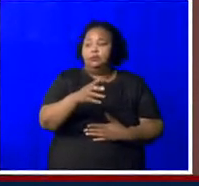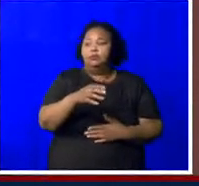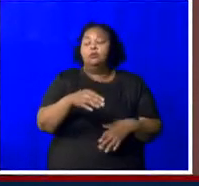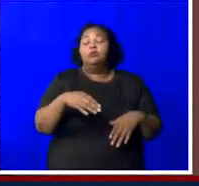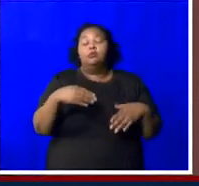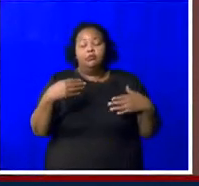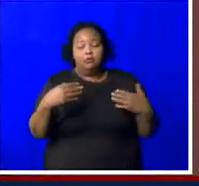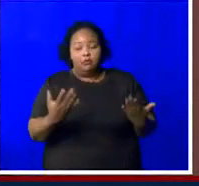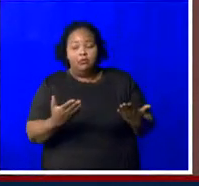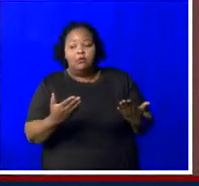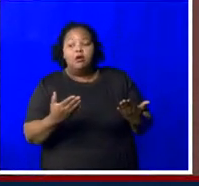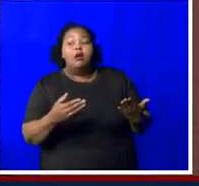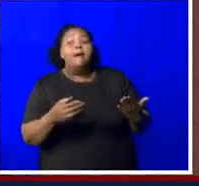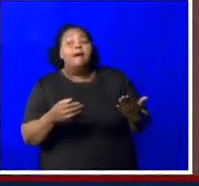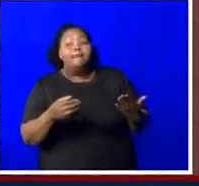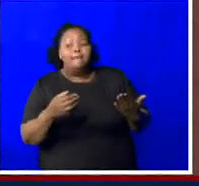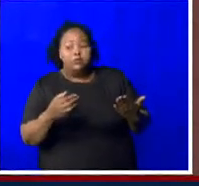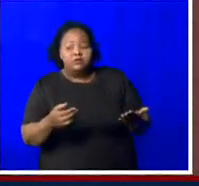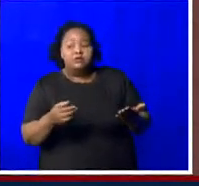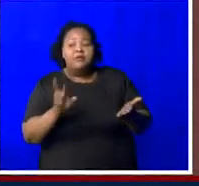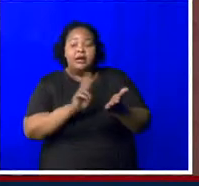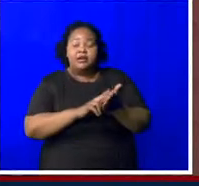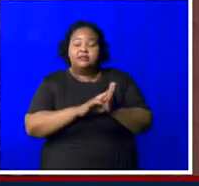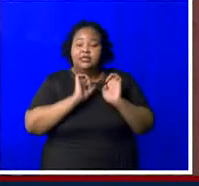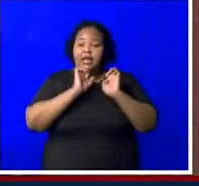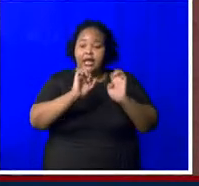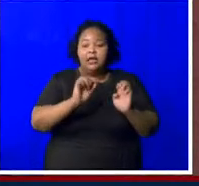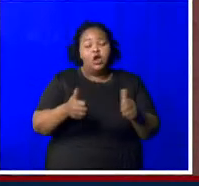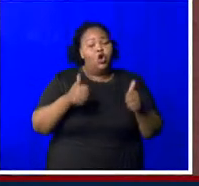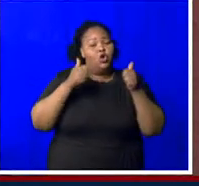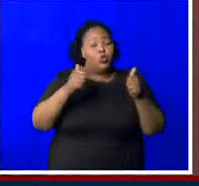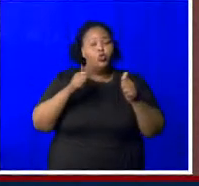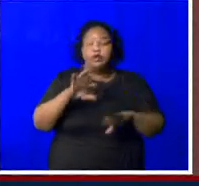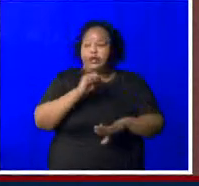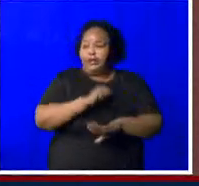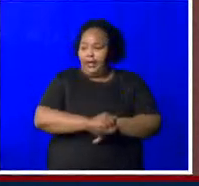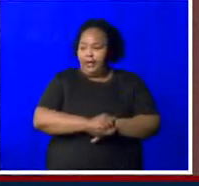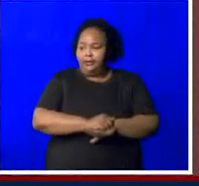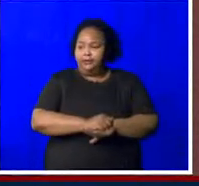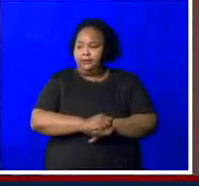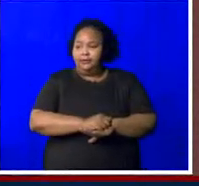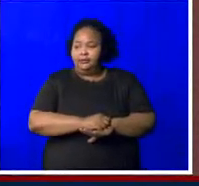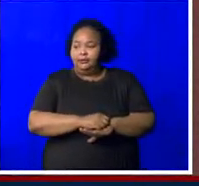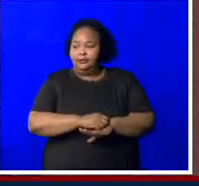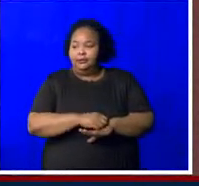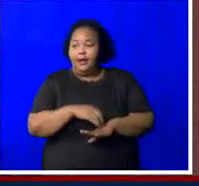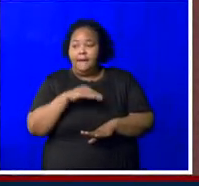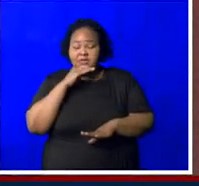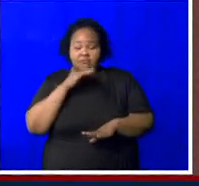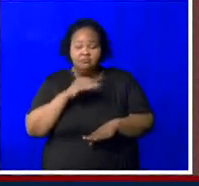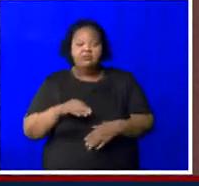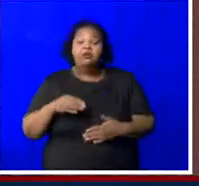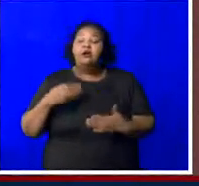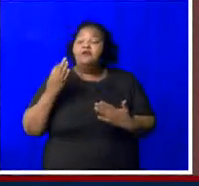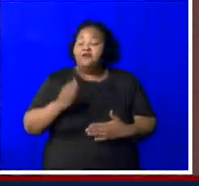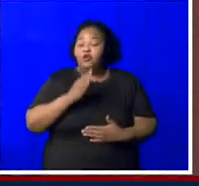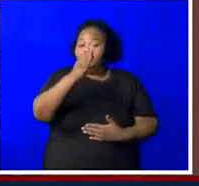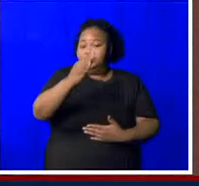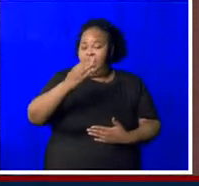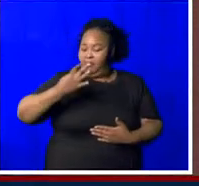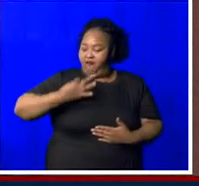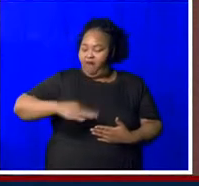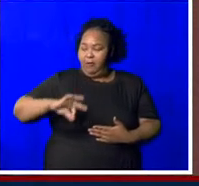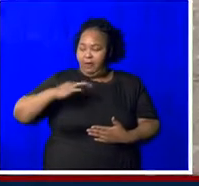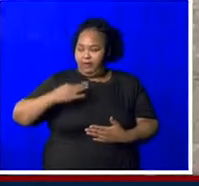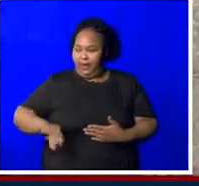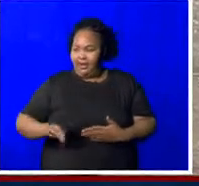You are young men of the future. What you're going to find out there is young girls of the future. And they